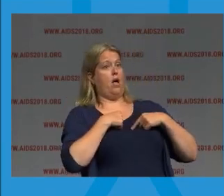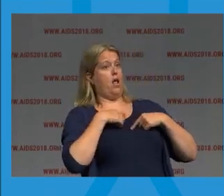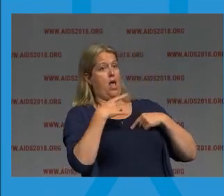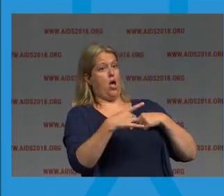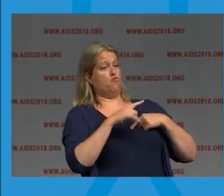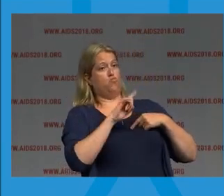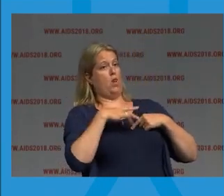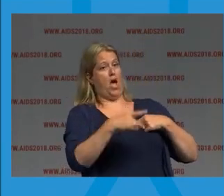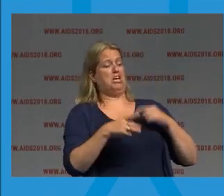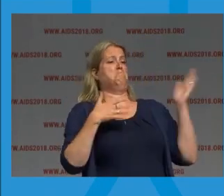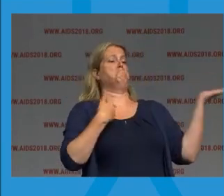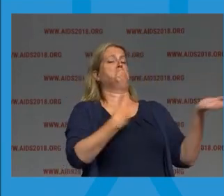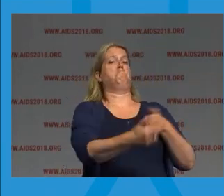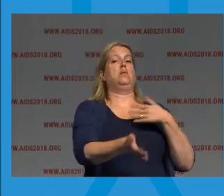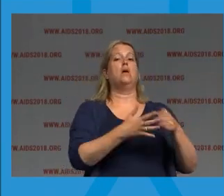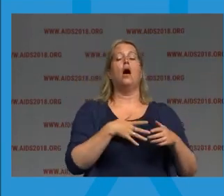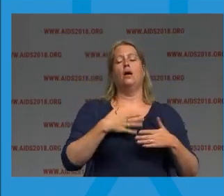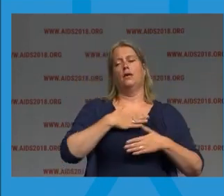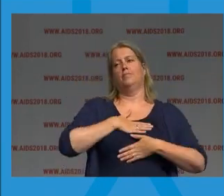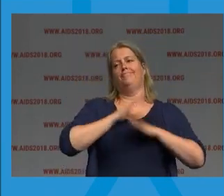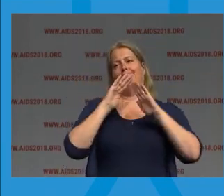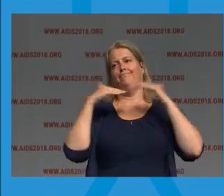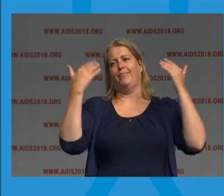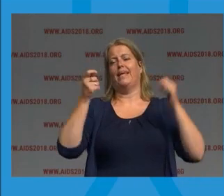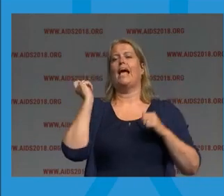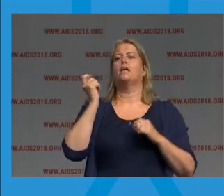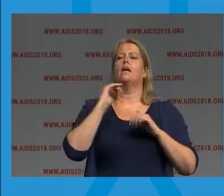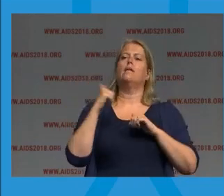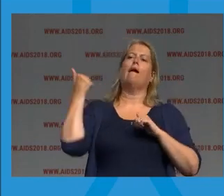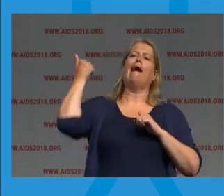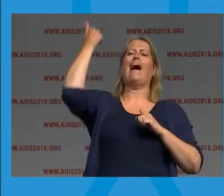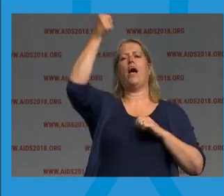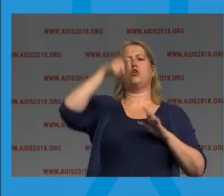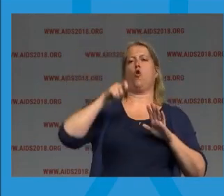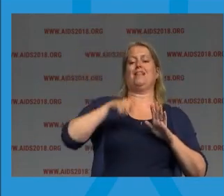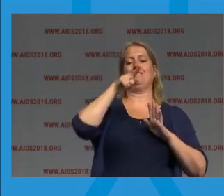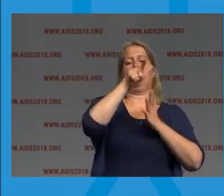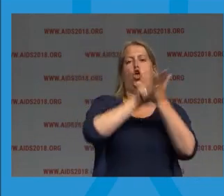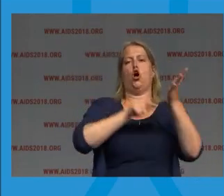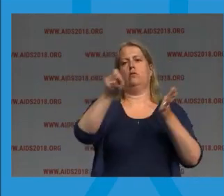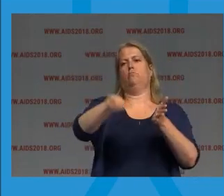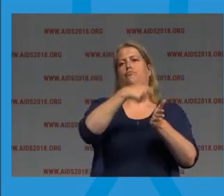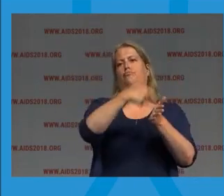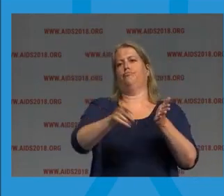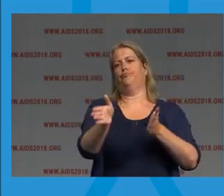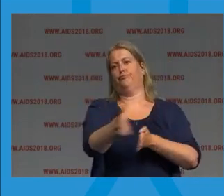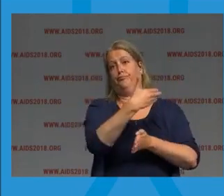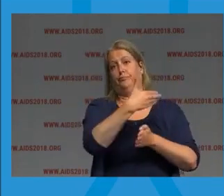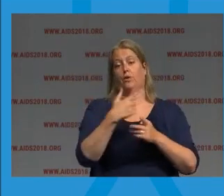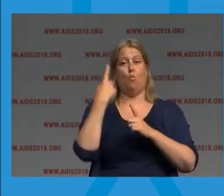Gladly, the Kenyan High Court has struck down that law, one of the many successes.